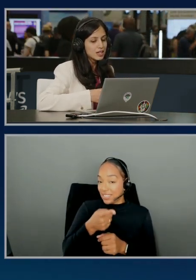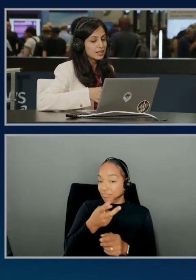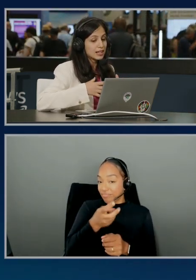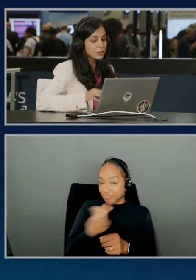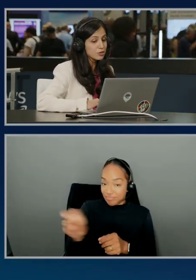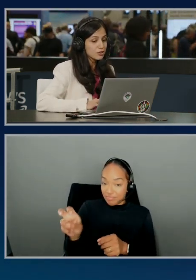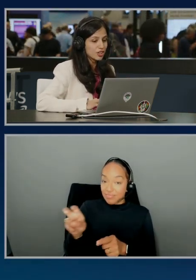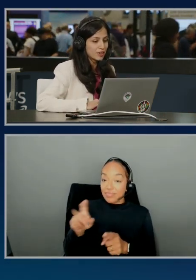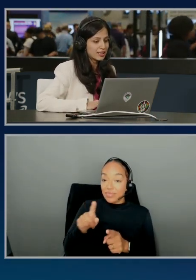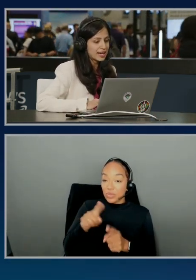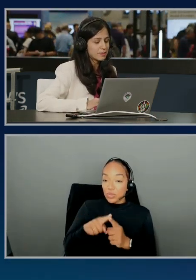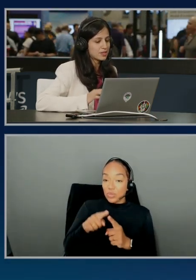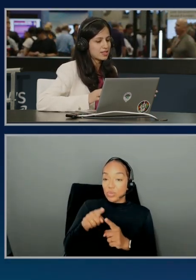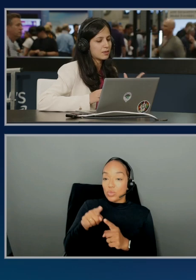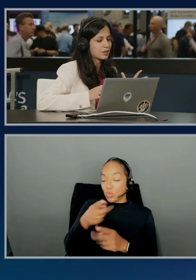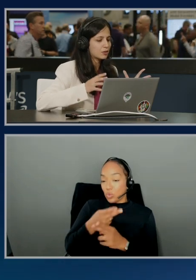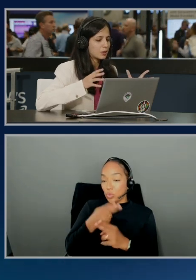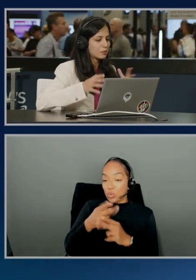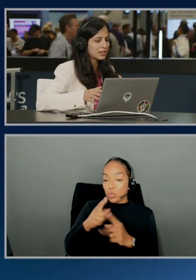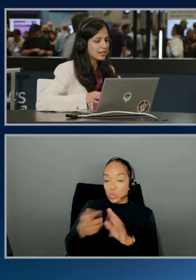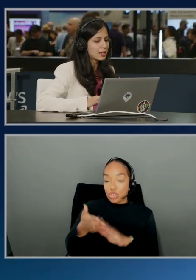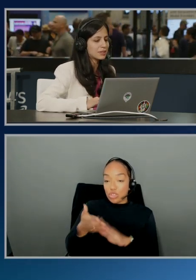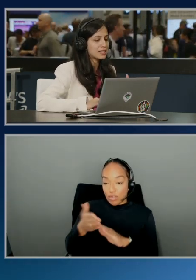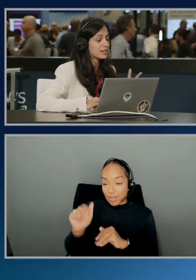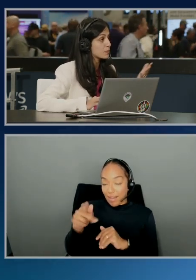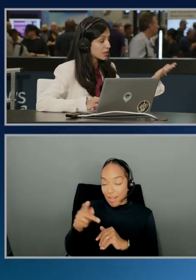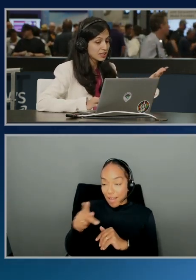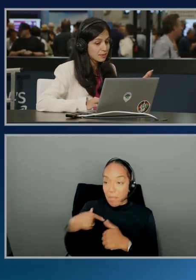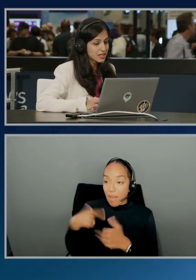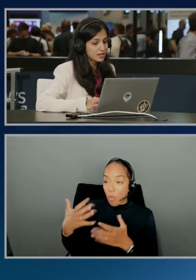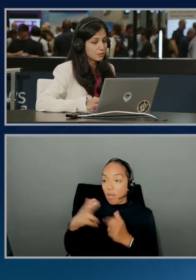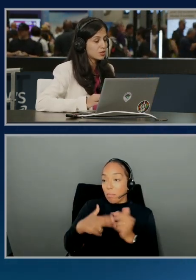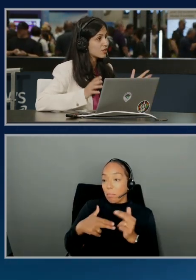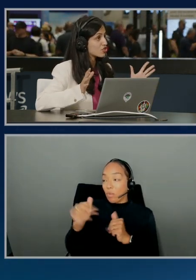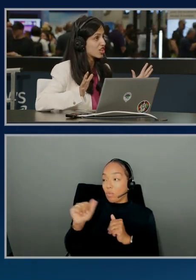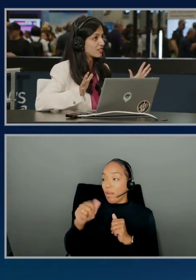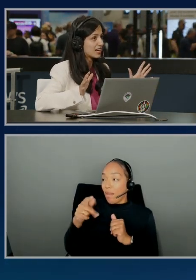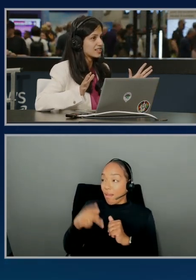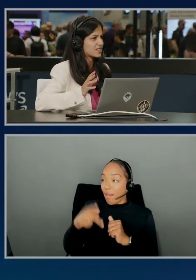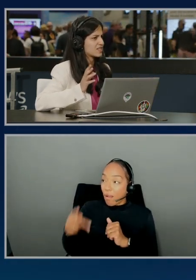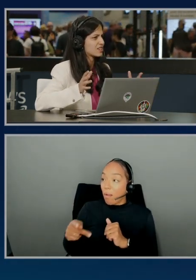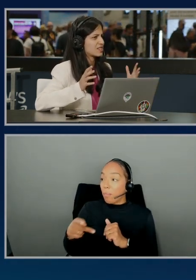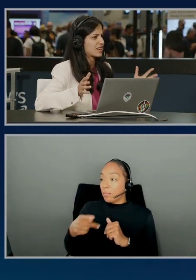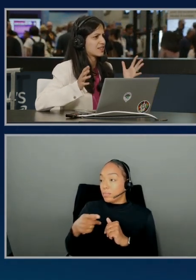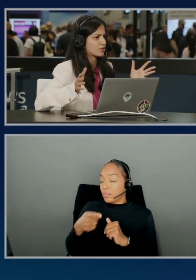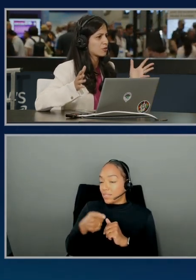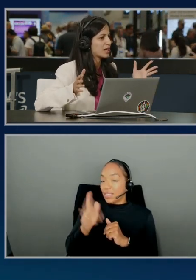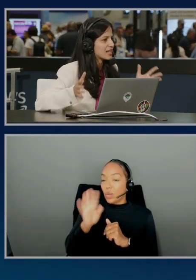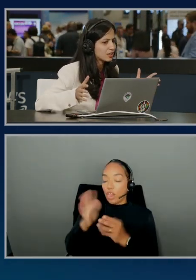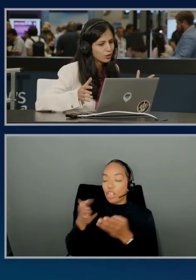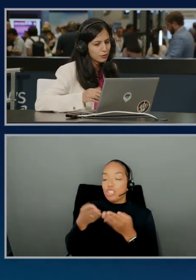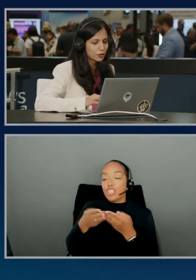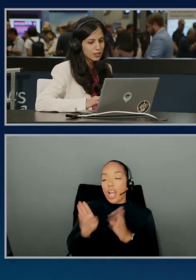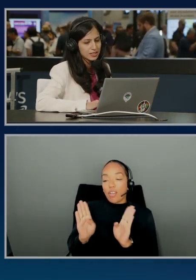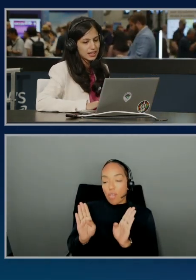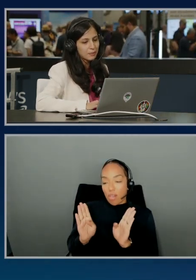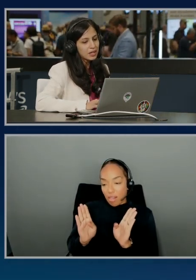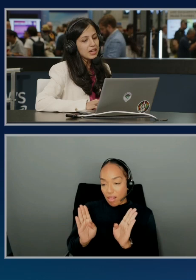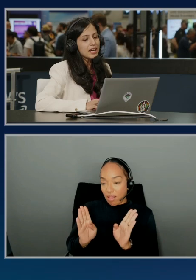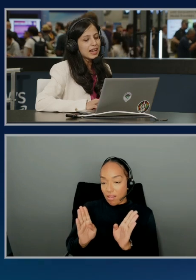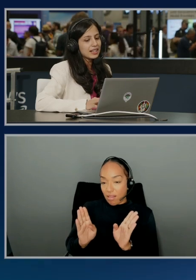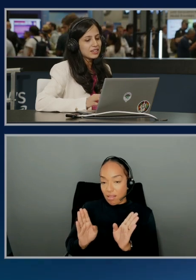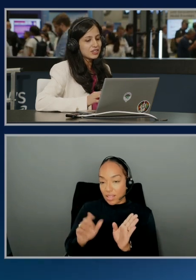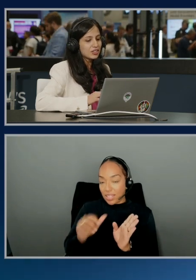sorts that I'll use to generate the app. So it's saying, I want to build an app that takes a product name as an input. So it's generalized it. It's not saying it's going to be any coffee all the